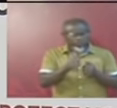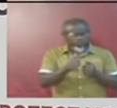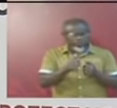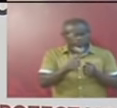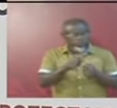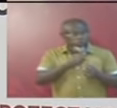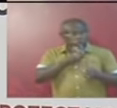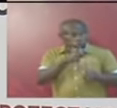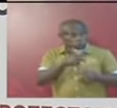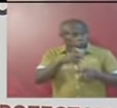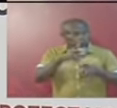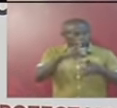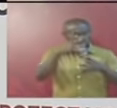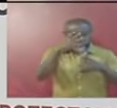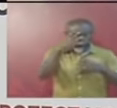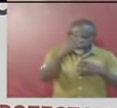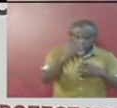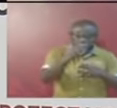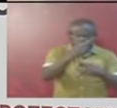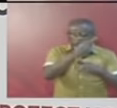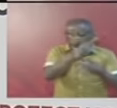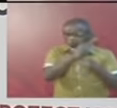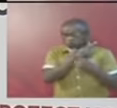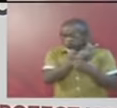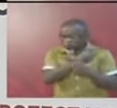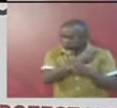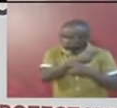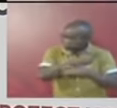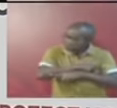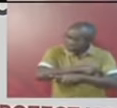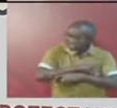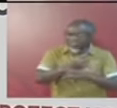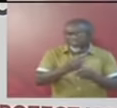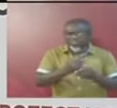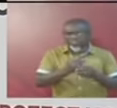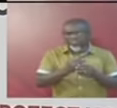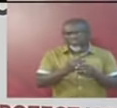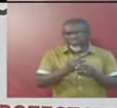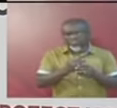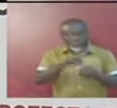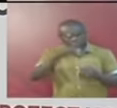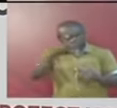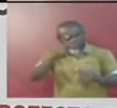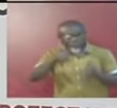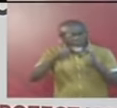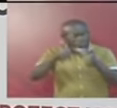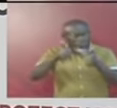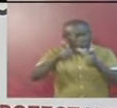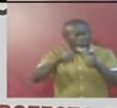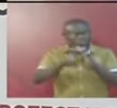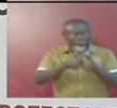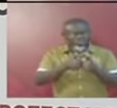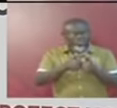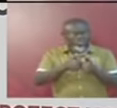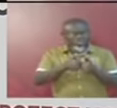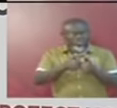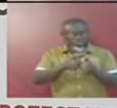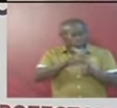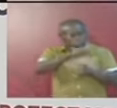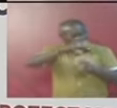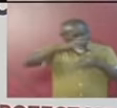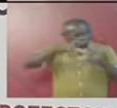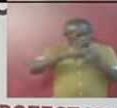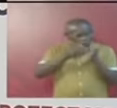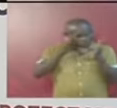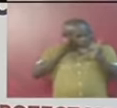eat properly, make sure that you exercise. In other words, take care of yourself as a whole person. Work